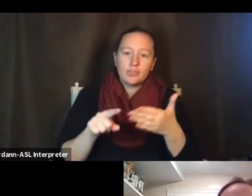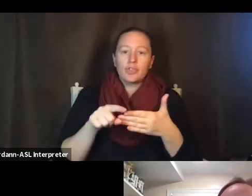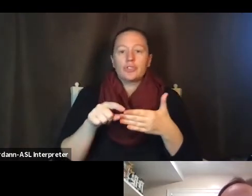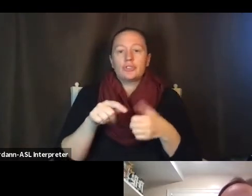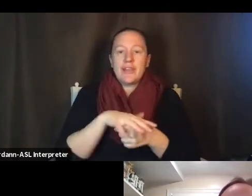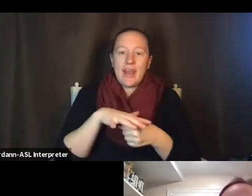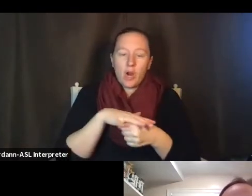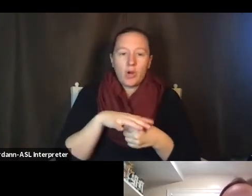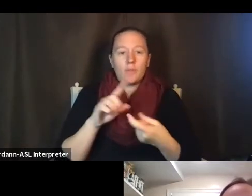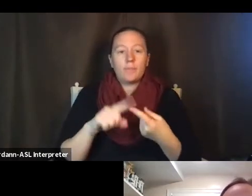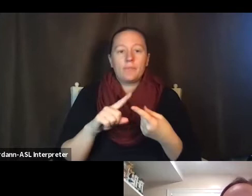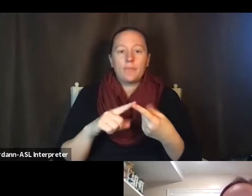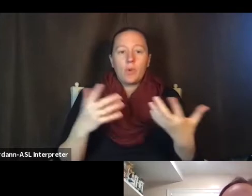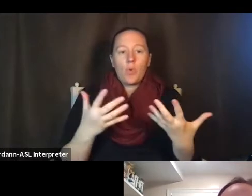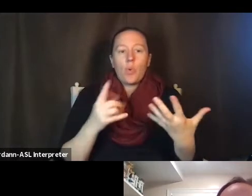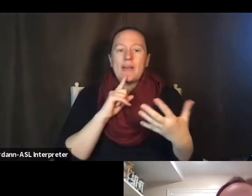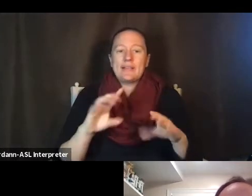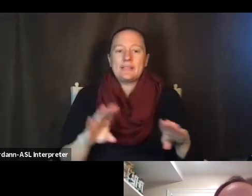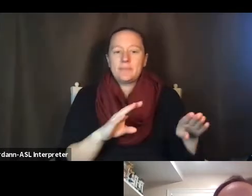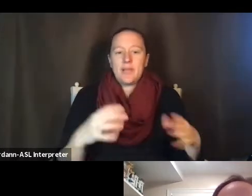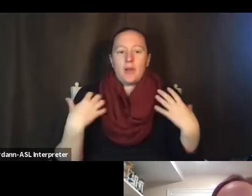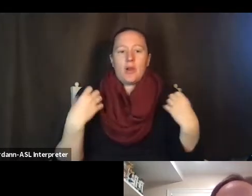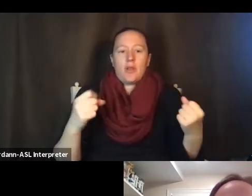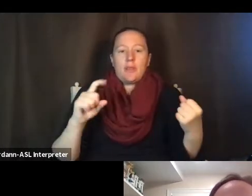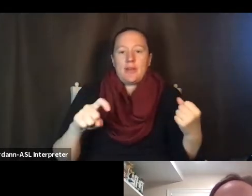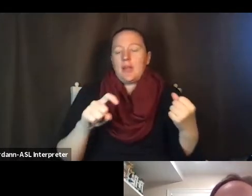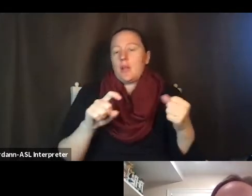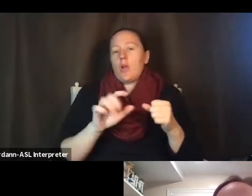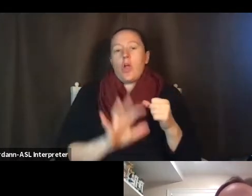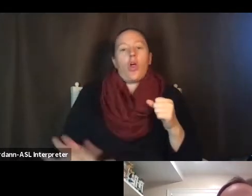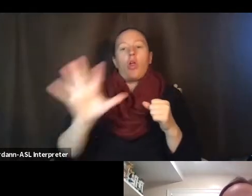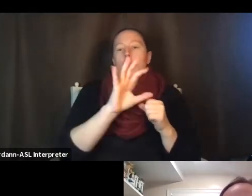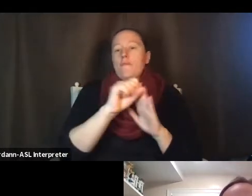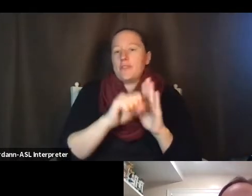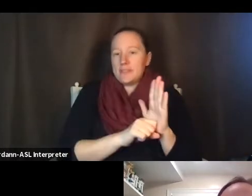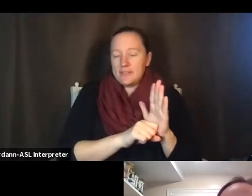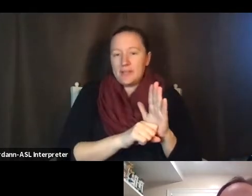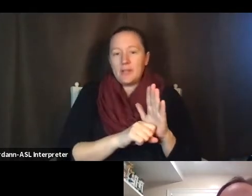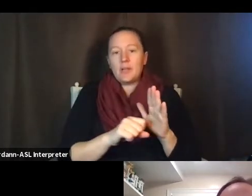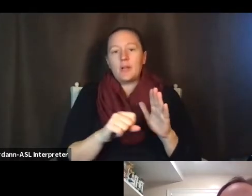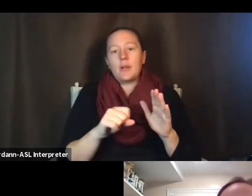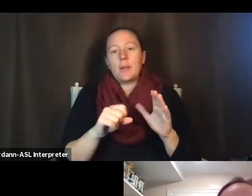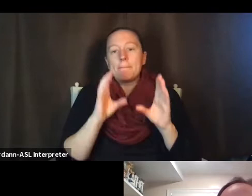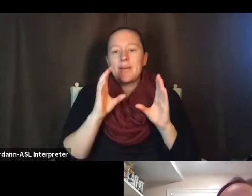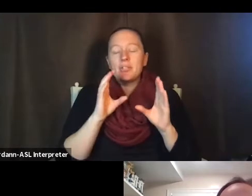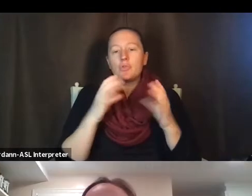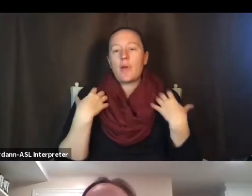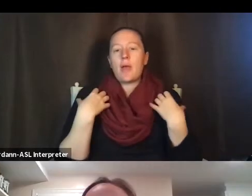So what is the behavioral health need across the state with attention to health disparities in